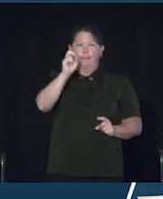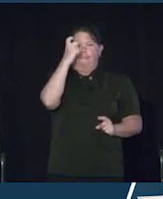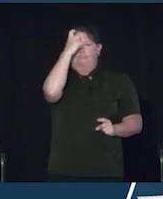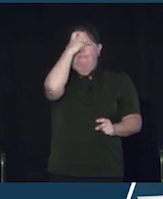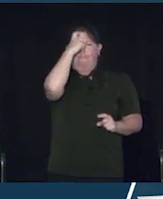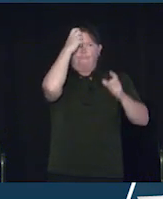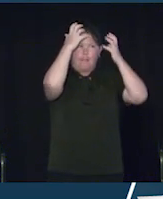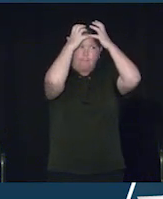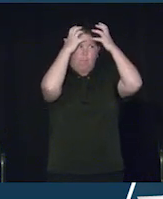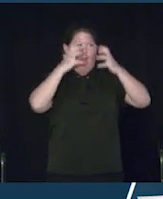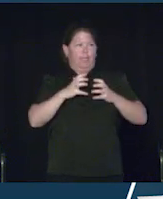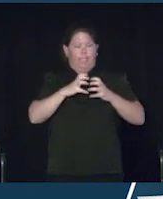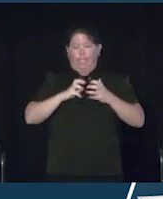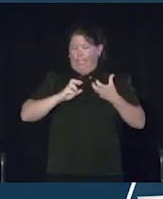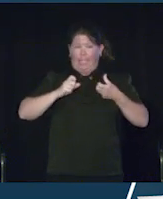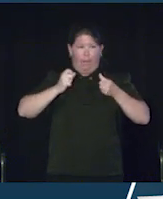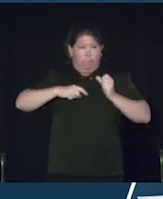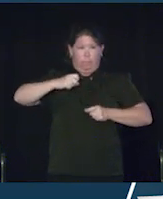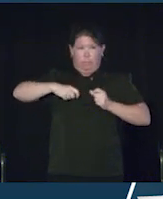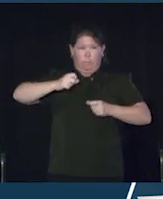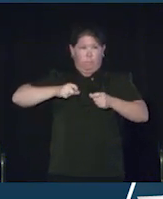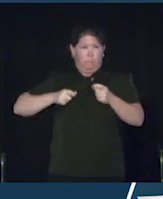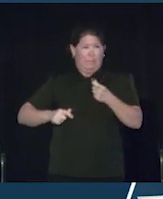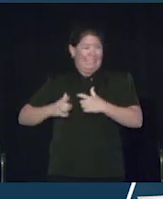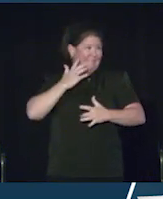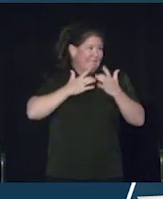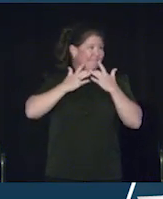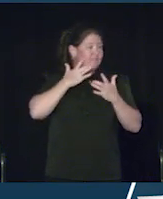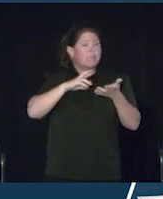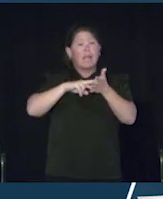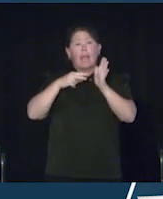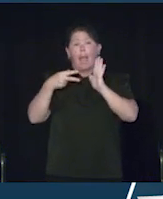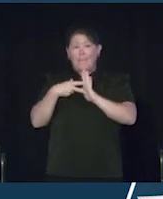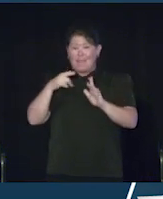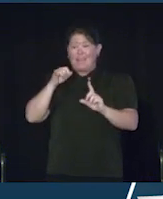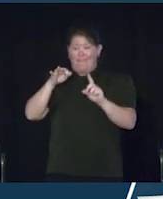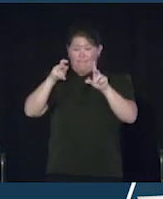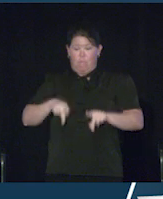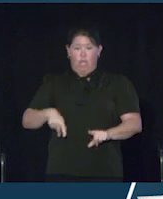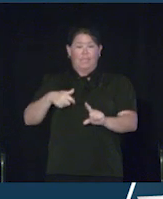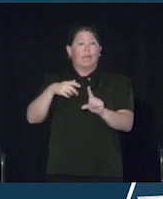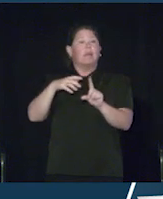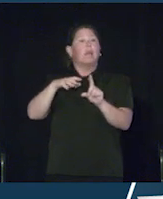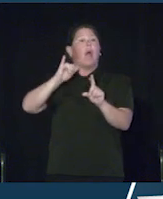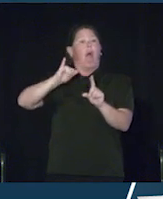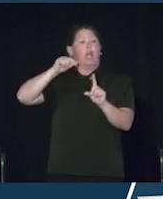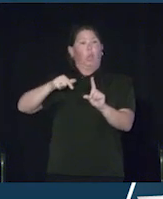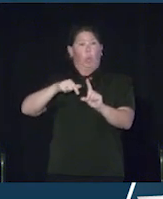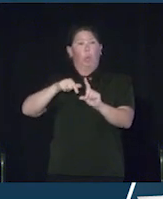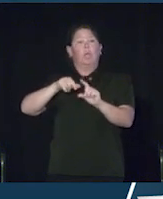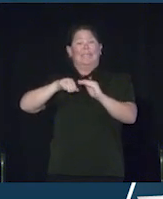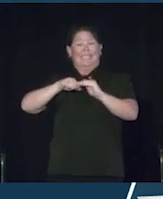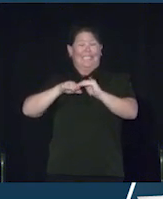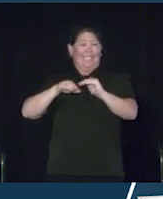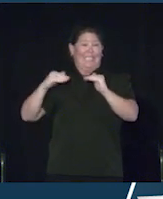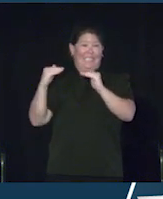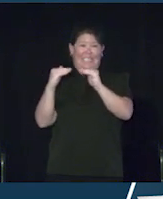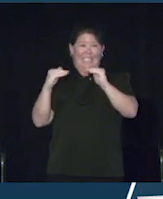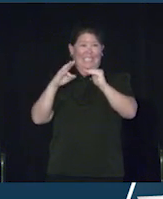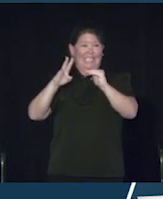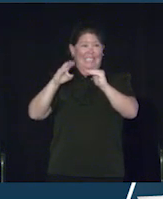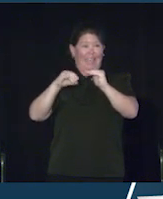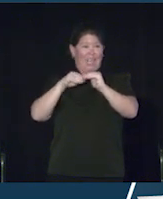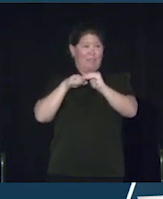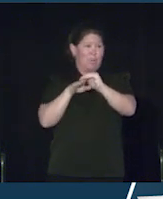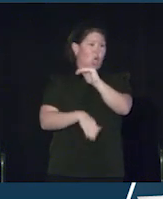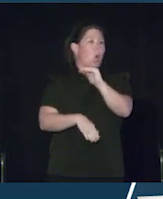deficits, and the person ends up with an IQ of 70 or below, then they would be eligible for